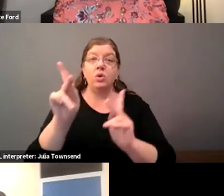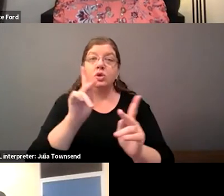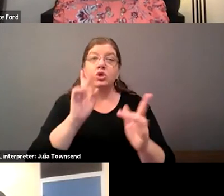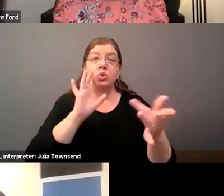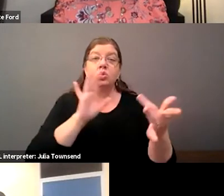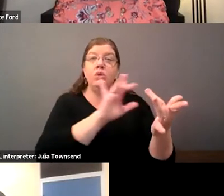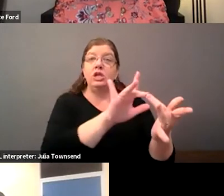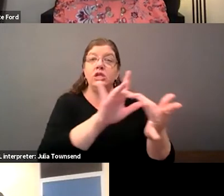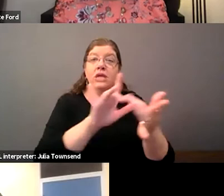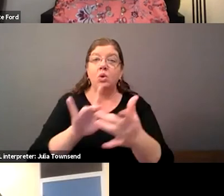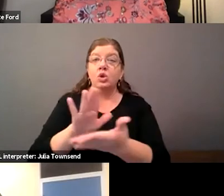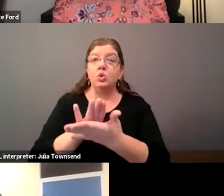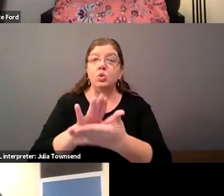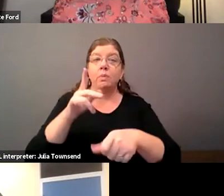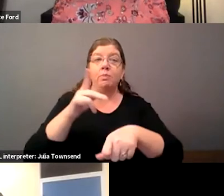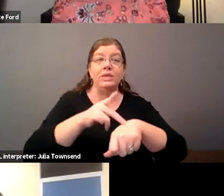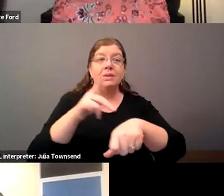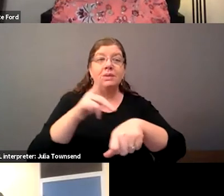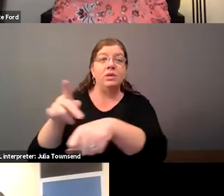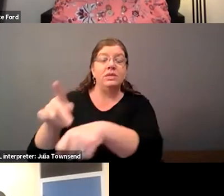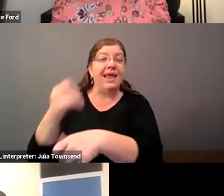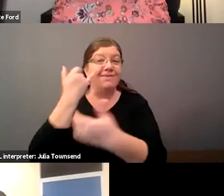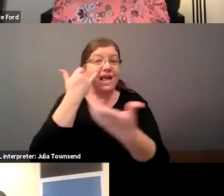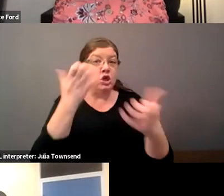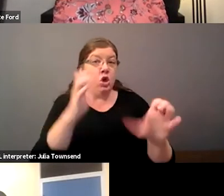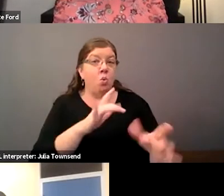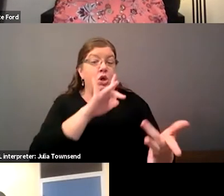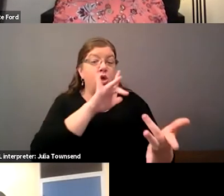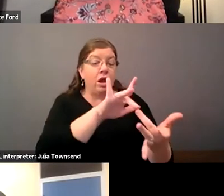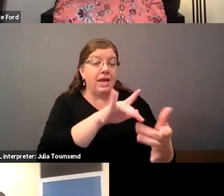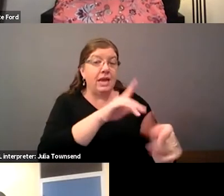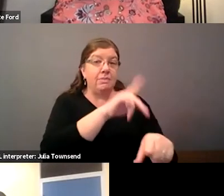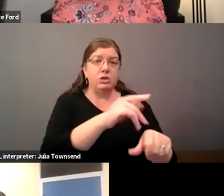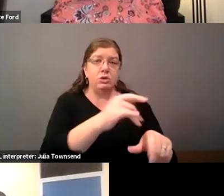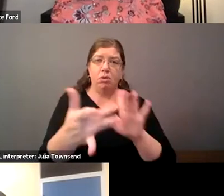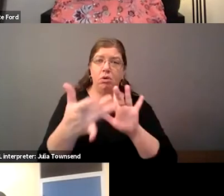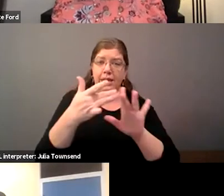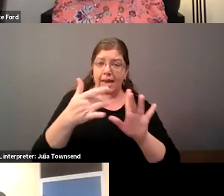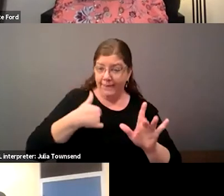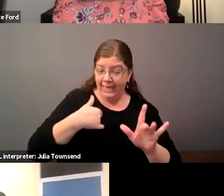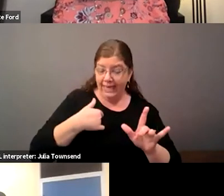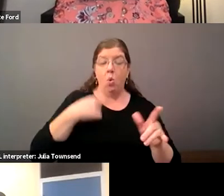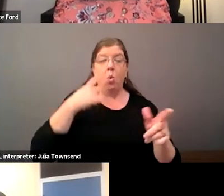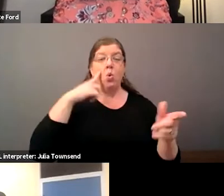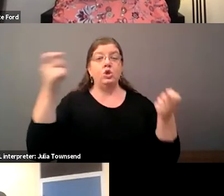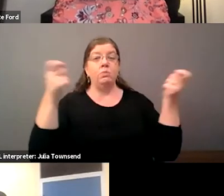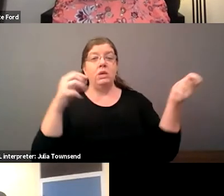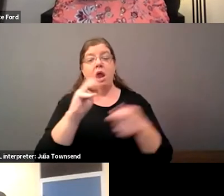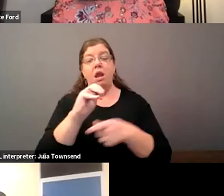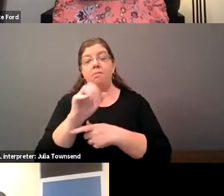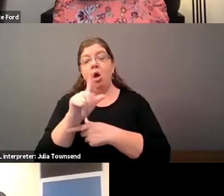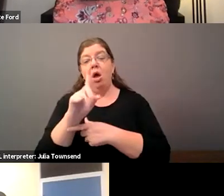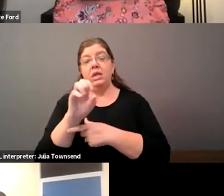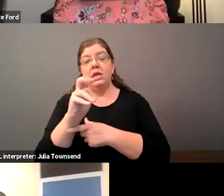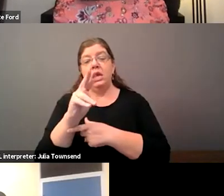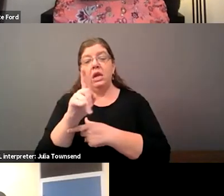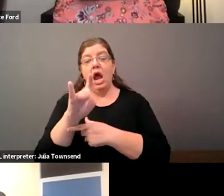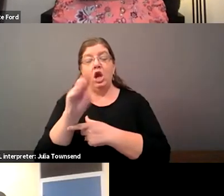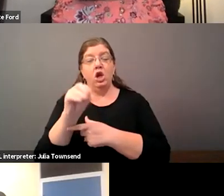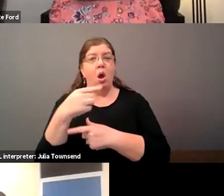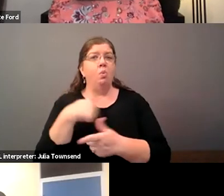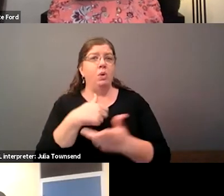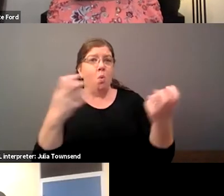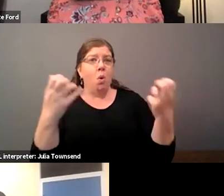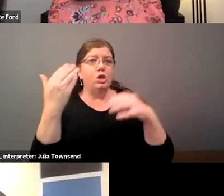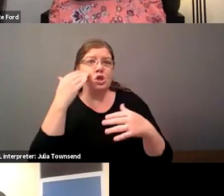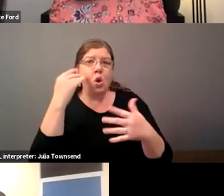principals they don't want to call the principal contact me or superintendent maldonado because we do want to know these things